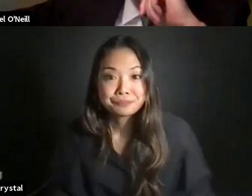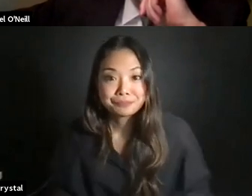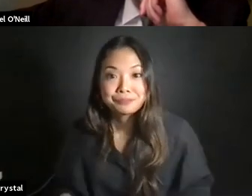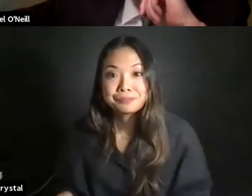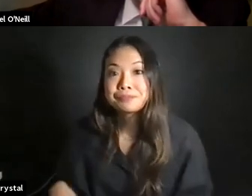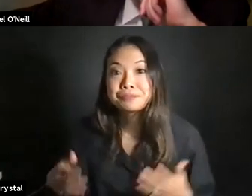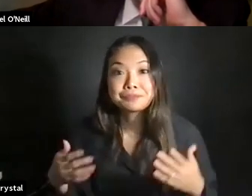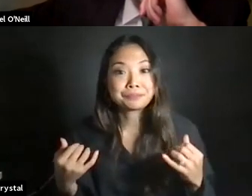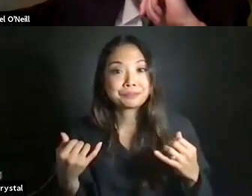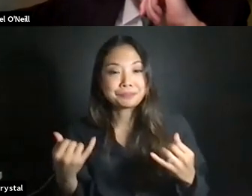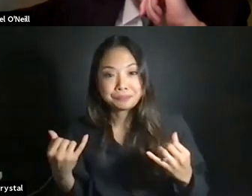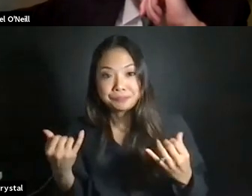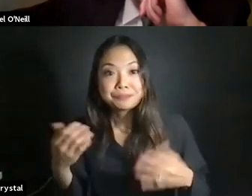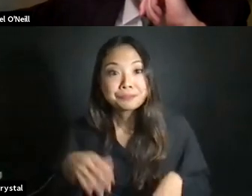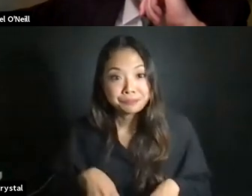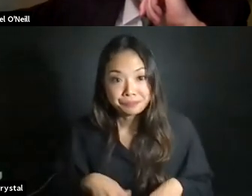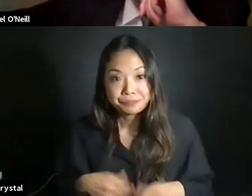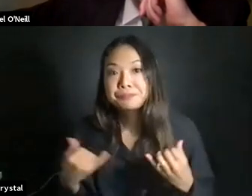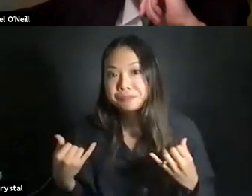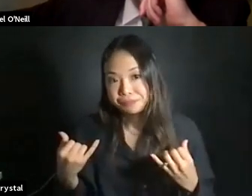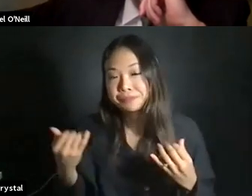to receive the superintendent's report